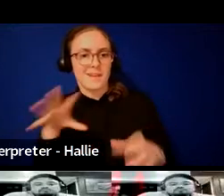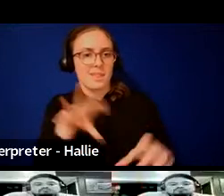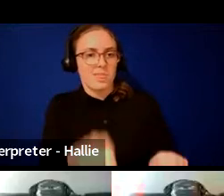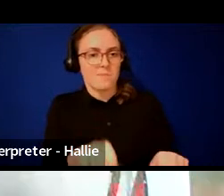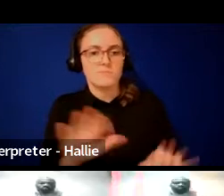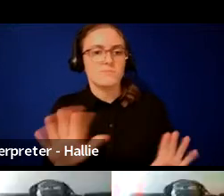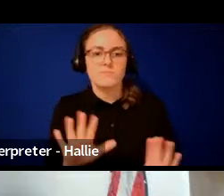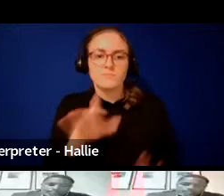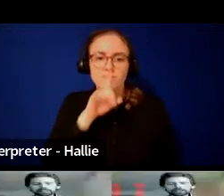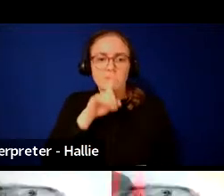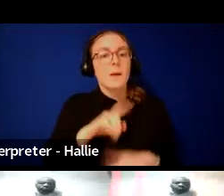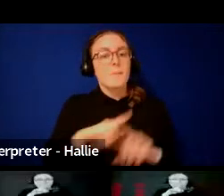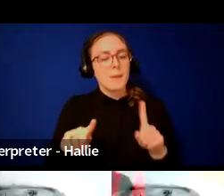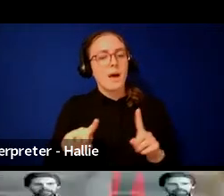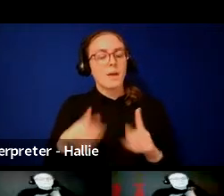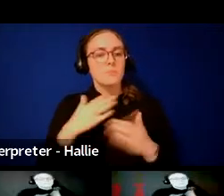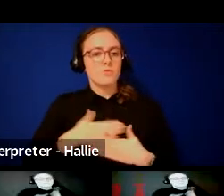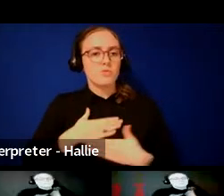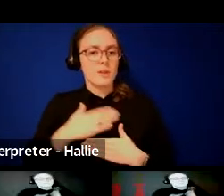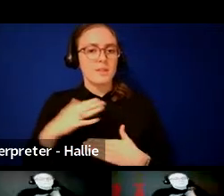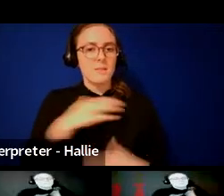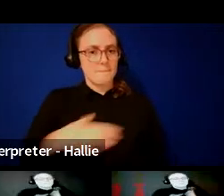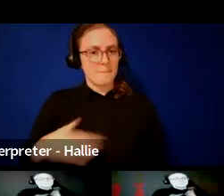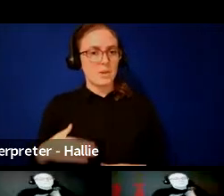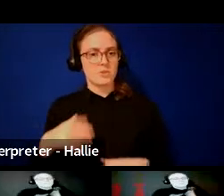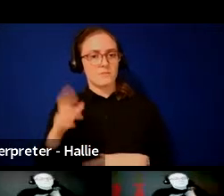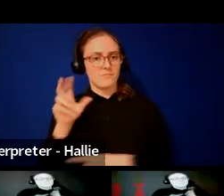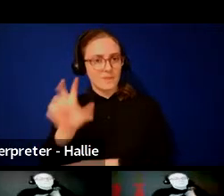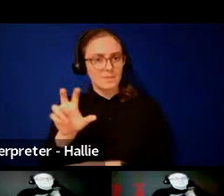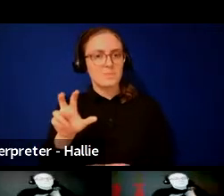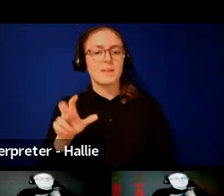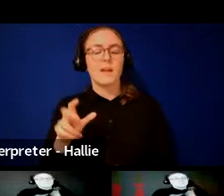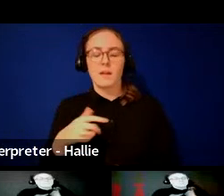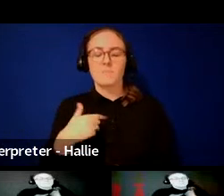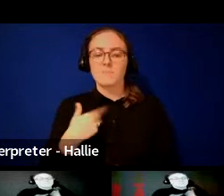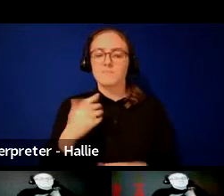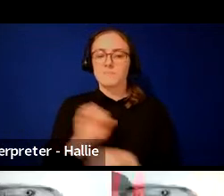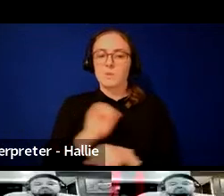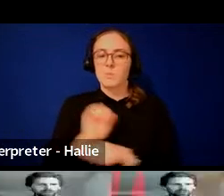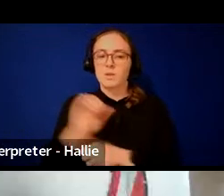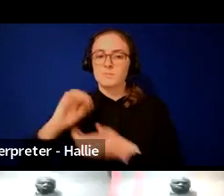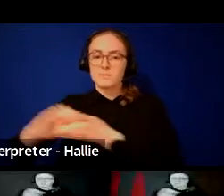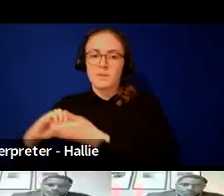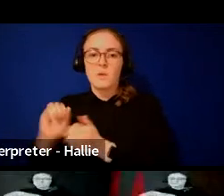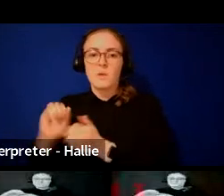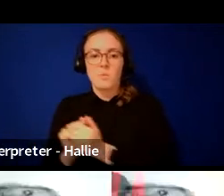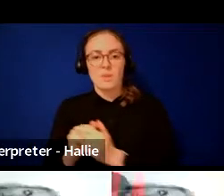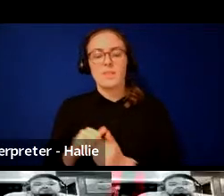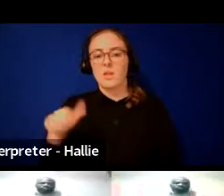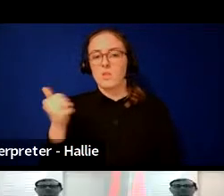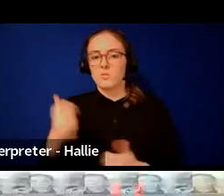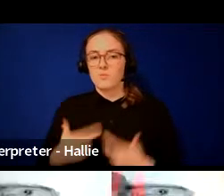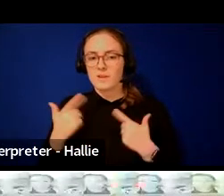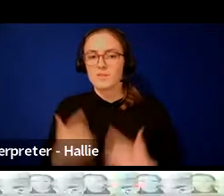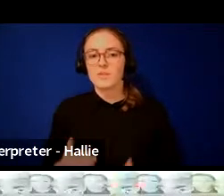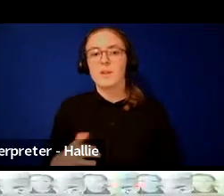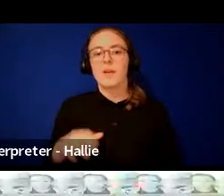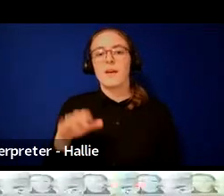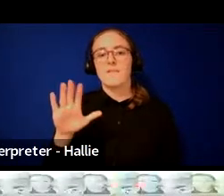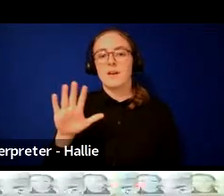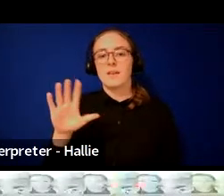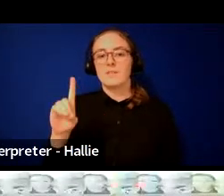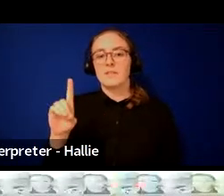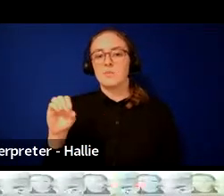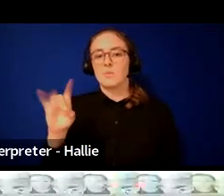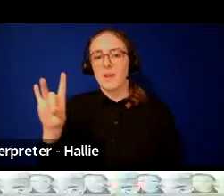appreciate the mayor's proposed investment. And like I said, I've been working with a lot of residents here in 5D08, but also throughout Carver Langston,